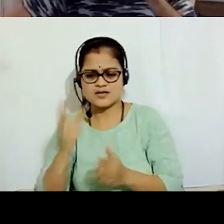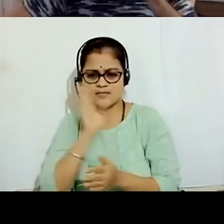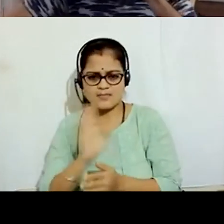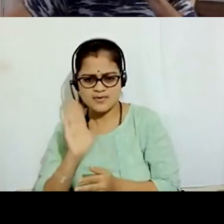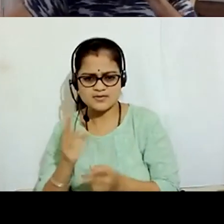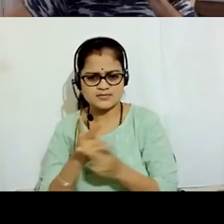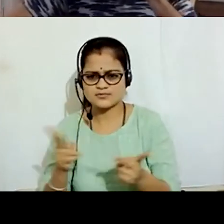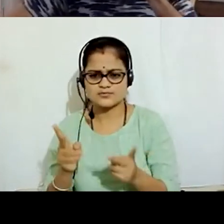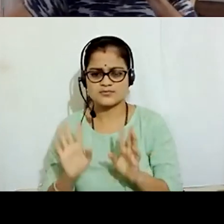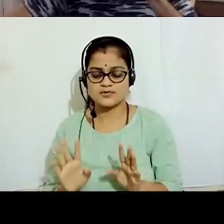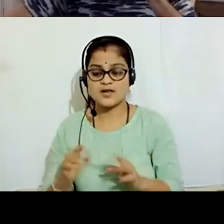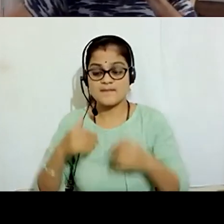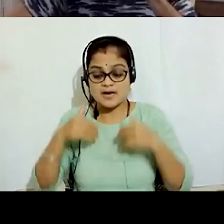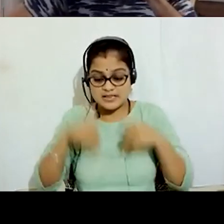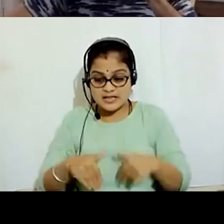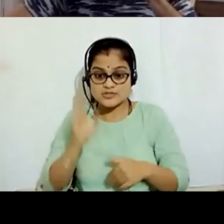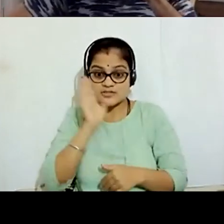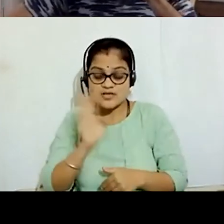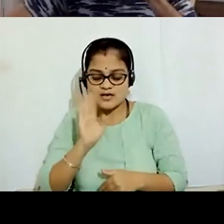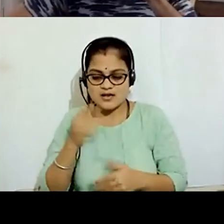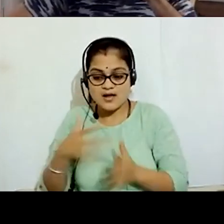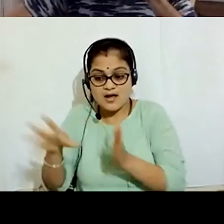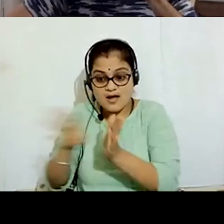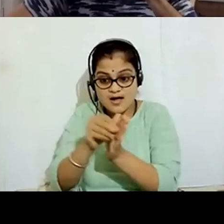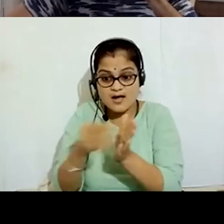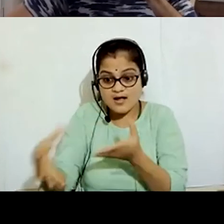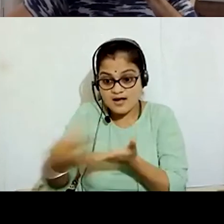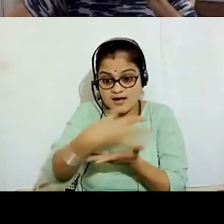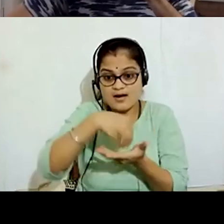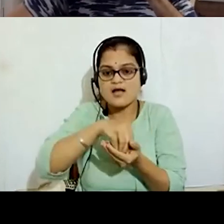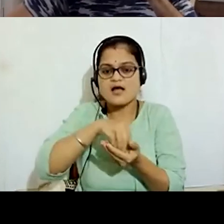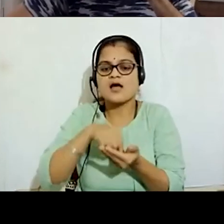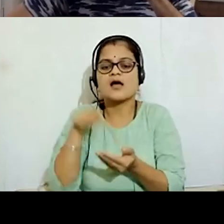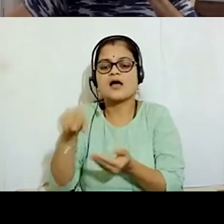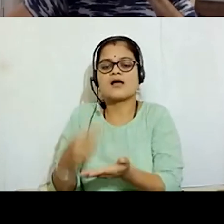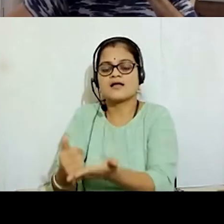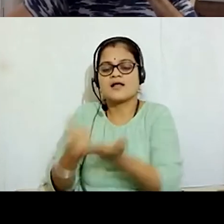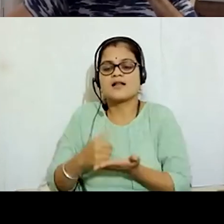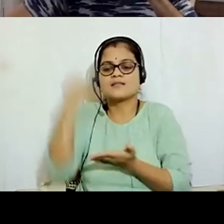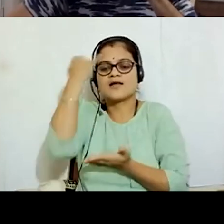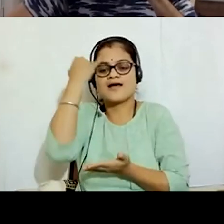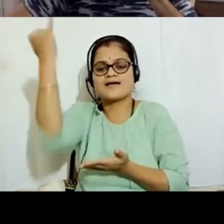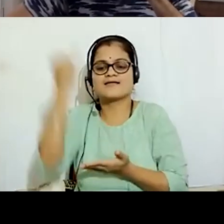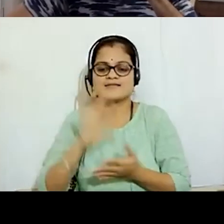wanted the song to be formed out of what I captured, and that gave me ideas. So I had no idea.